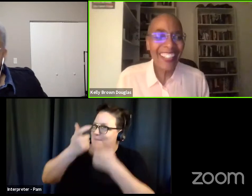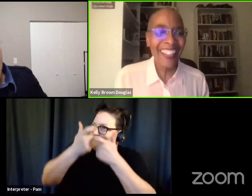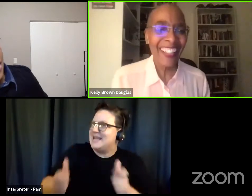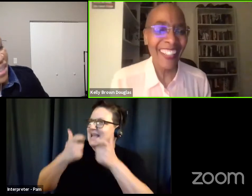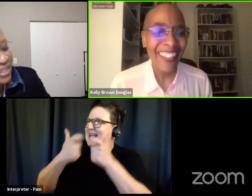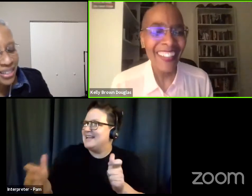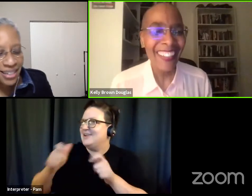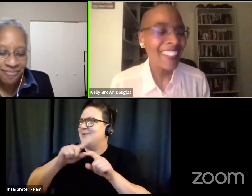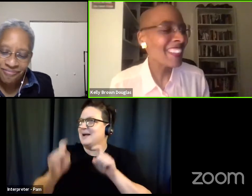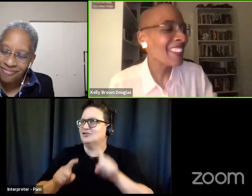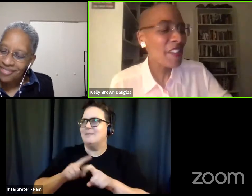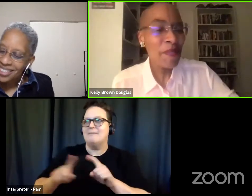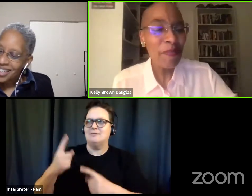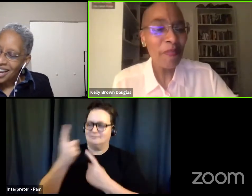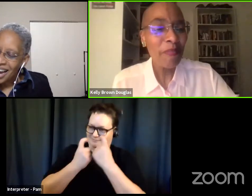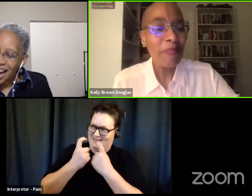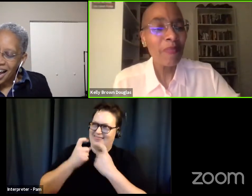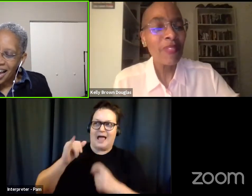but that's good. That's good.